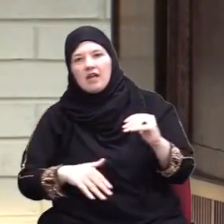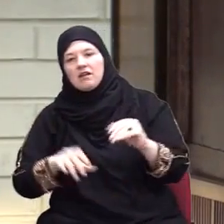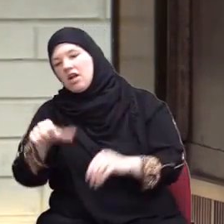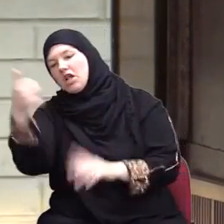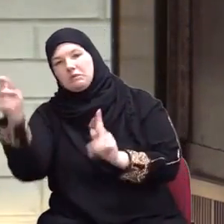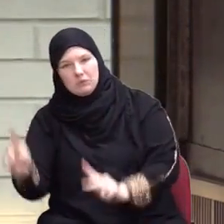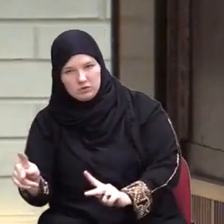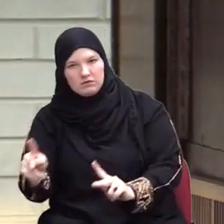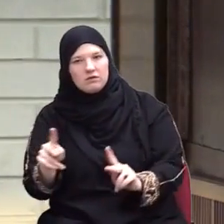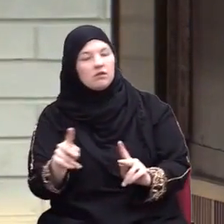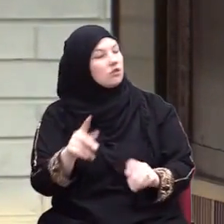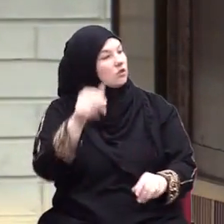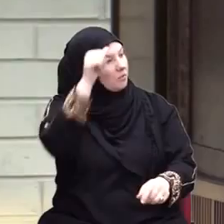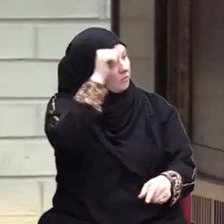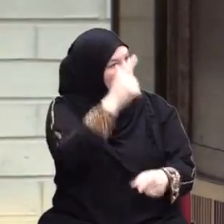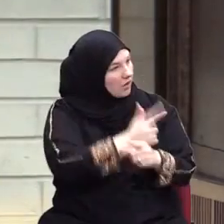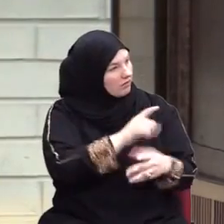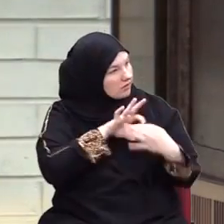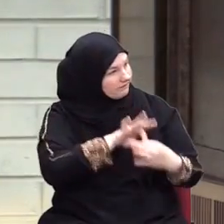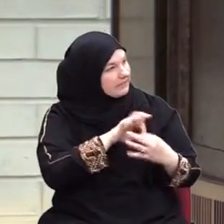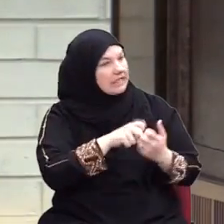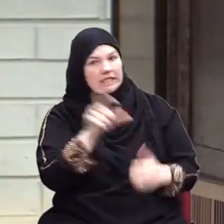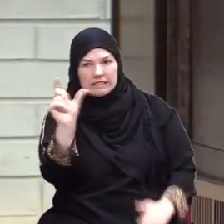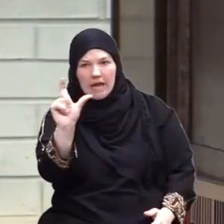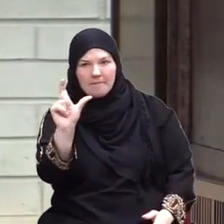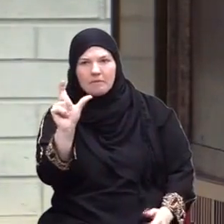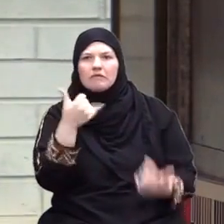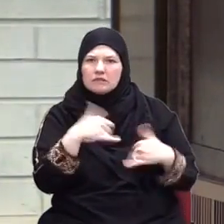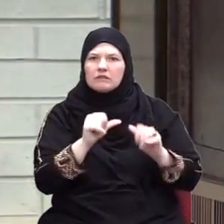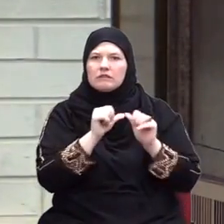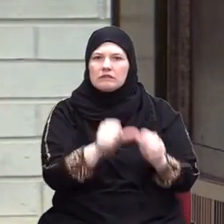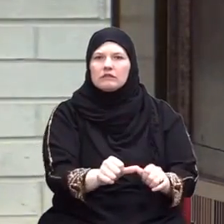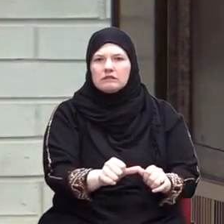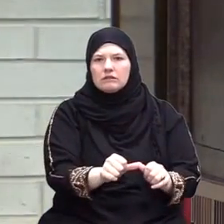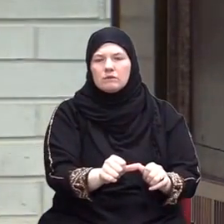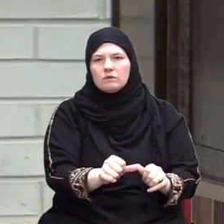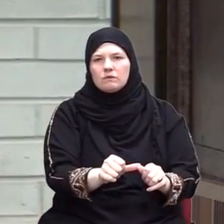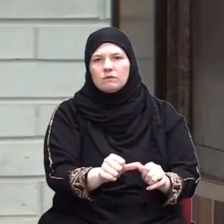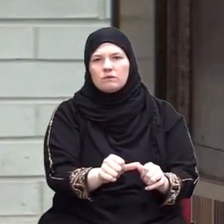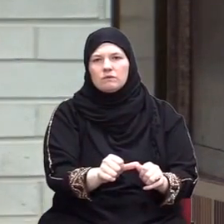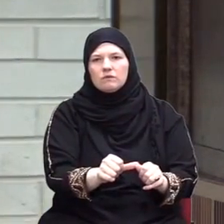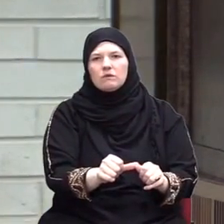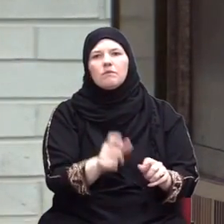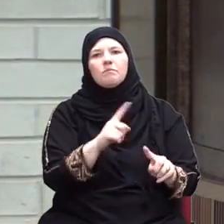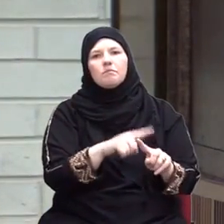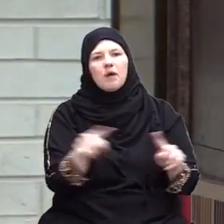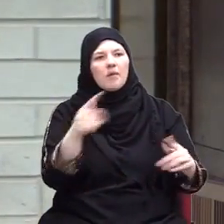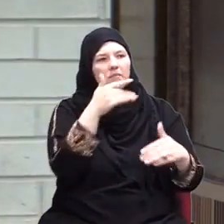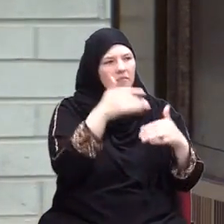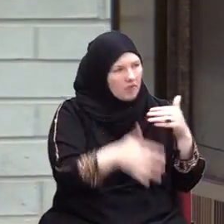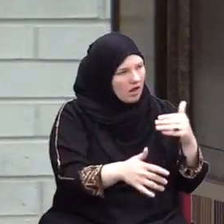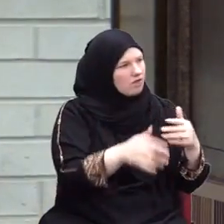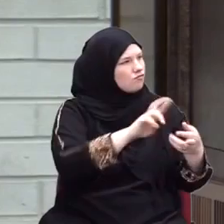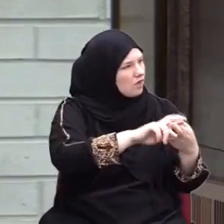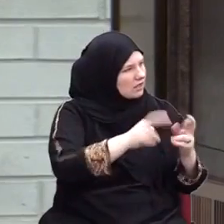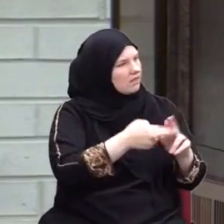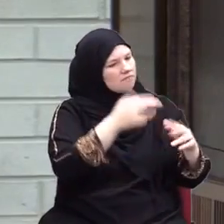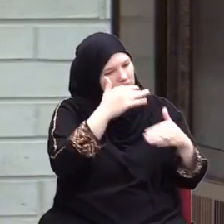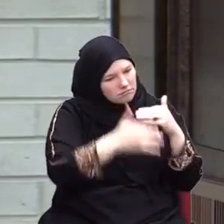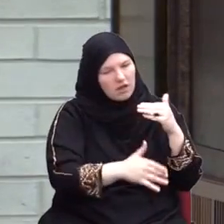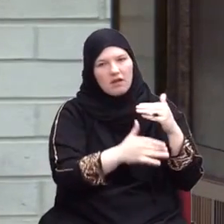So the brotherhood in Islam continued, but without inheritance. The blood brotherhood and blood